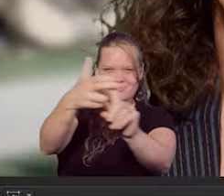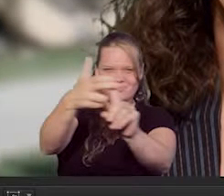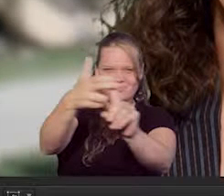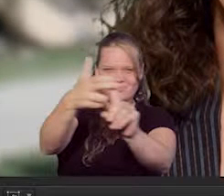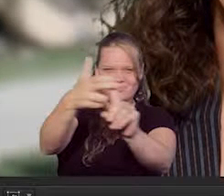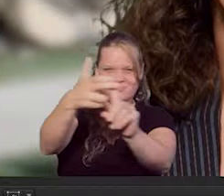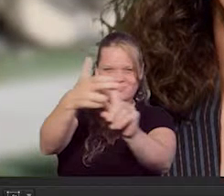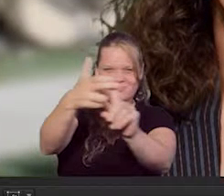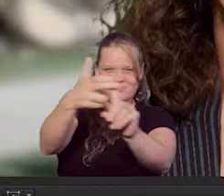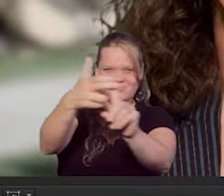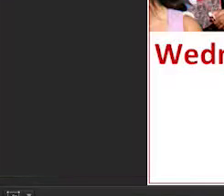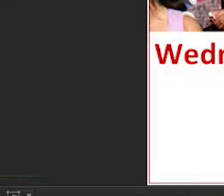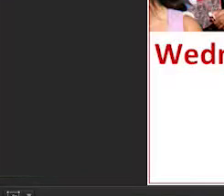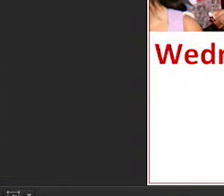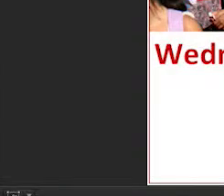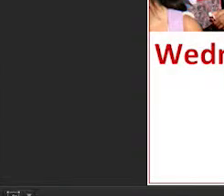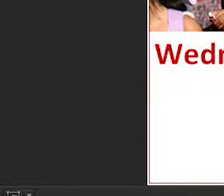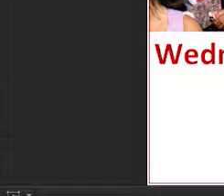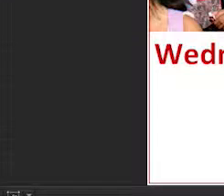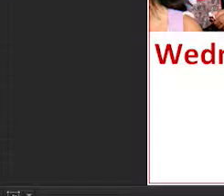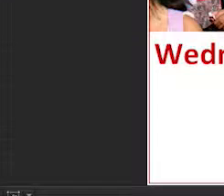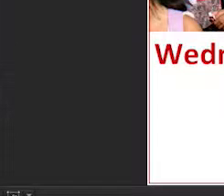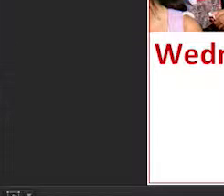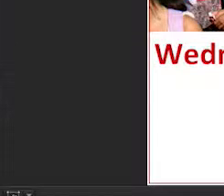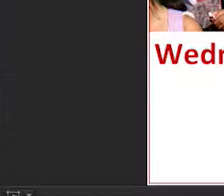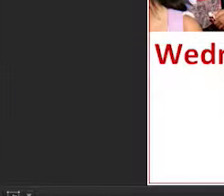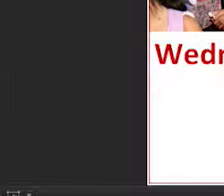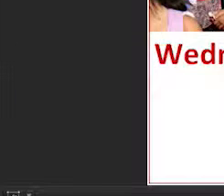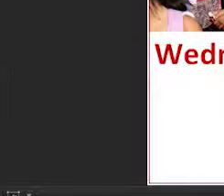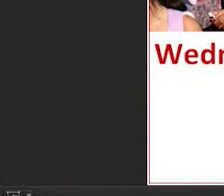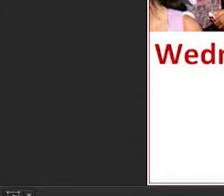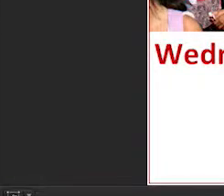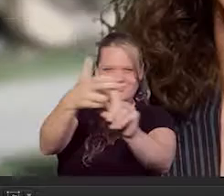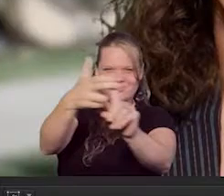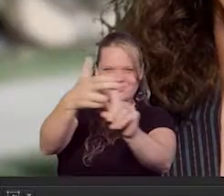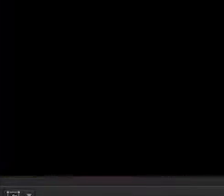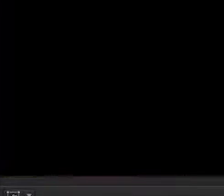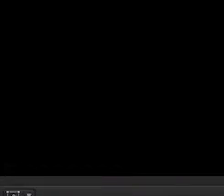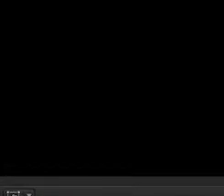And Club Rush. So Club Rush goes right here.